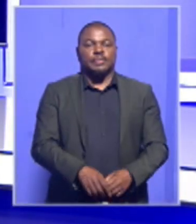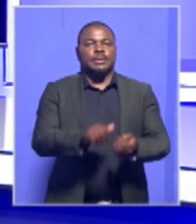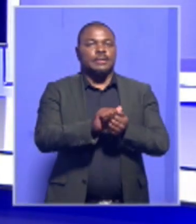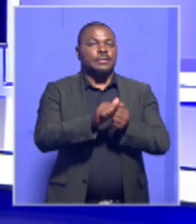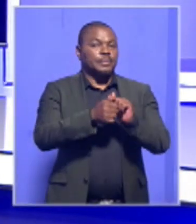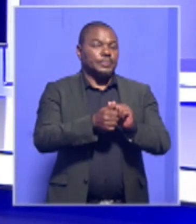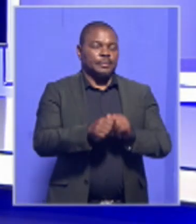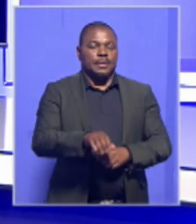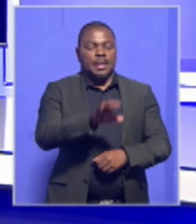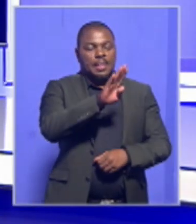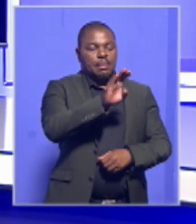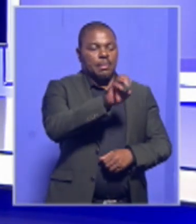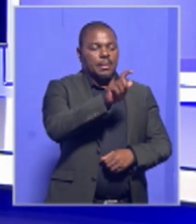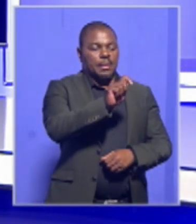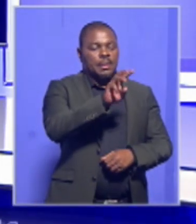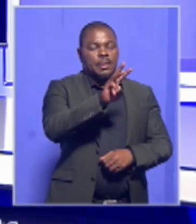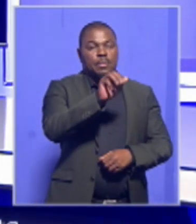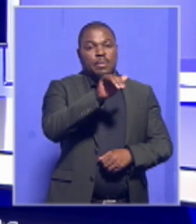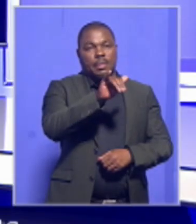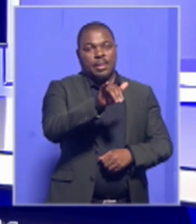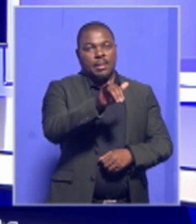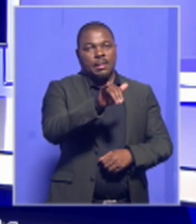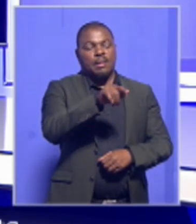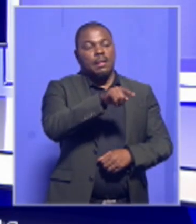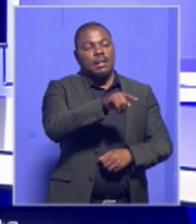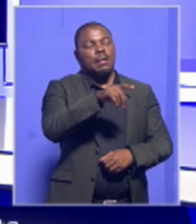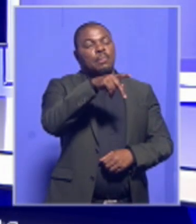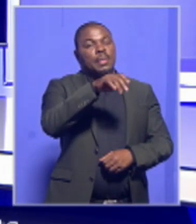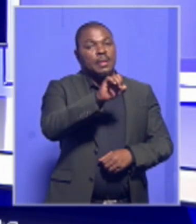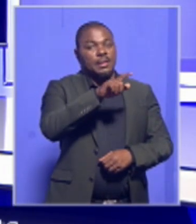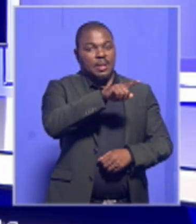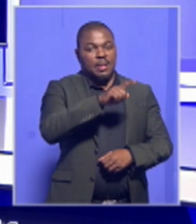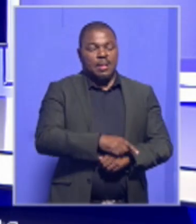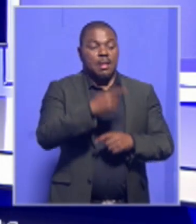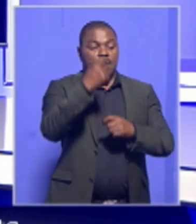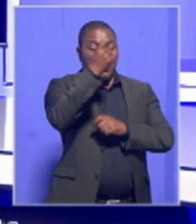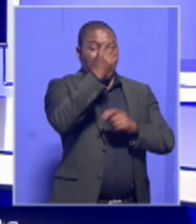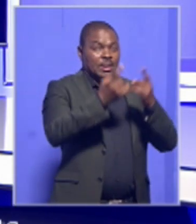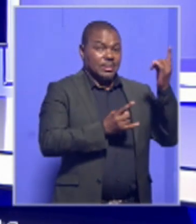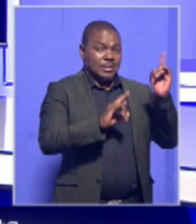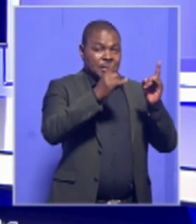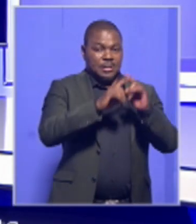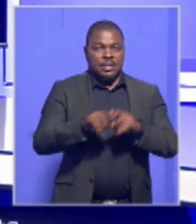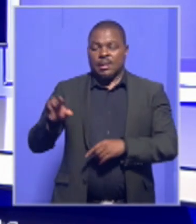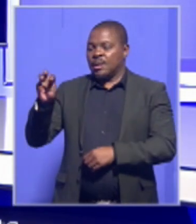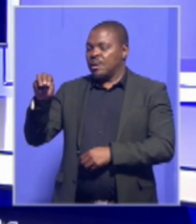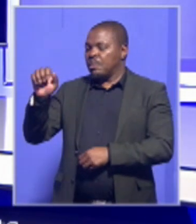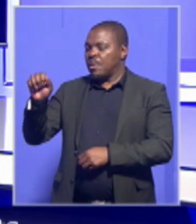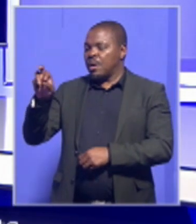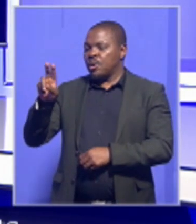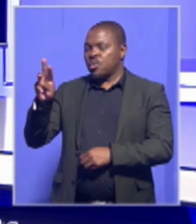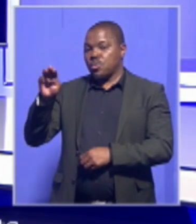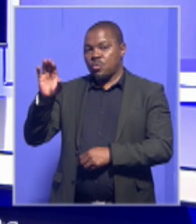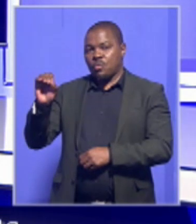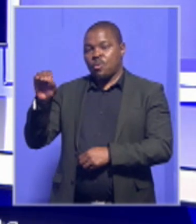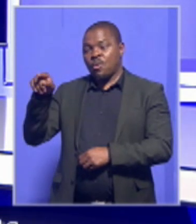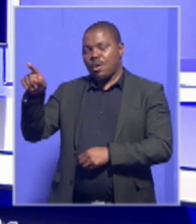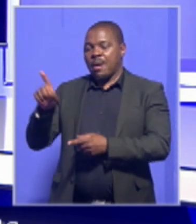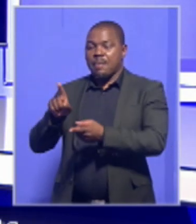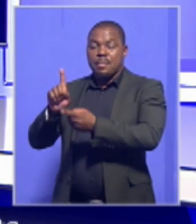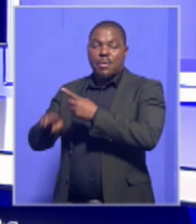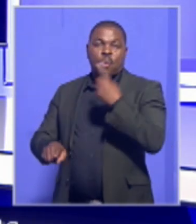Dipapading tša Betway Premiership Polokwane City e thupile ka nno e tee go lefela kgahlanong le Marumo Gallants le patlelong la